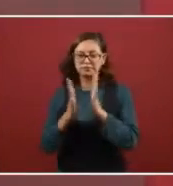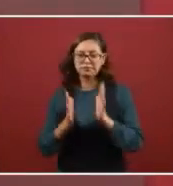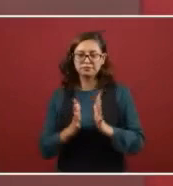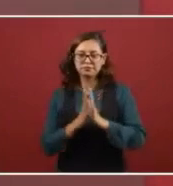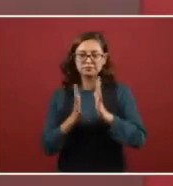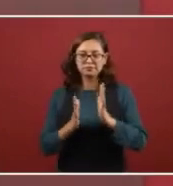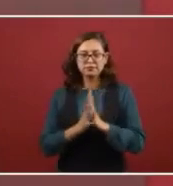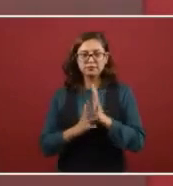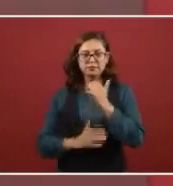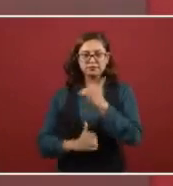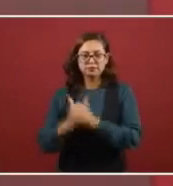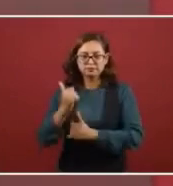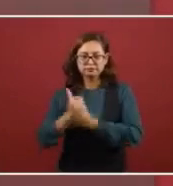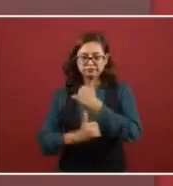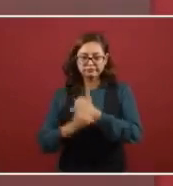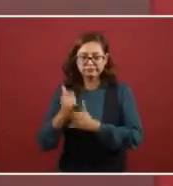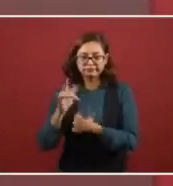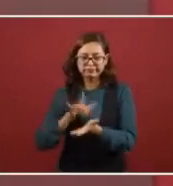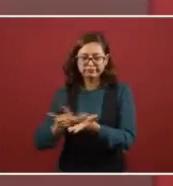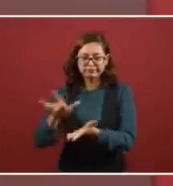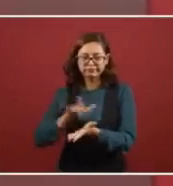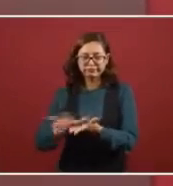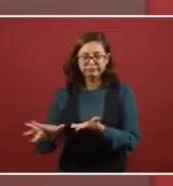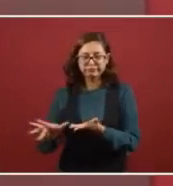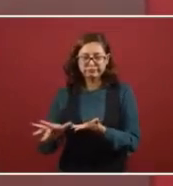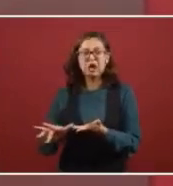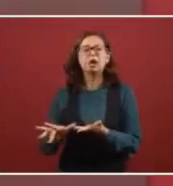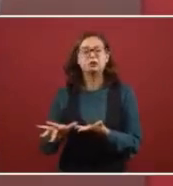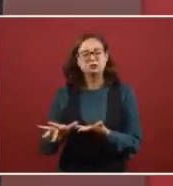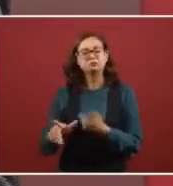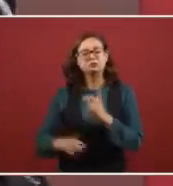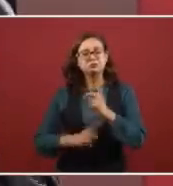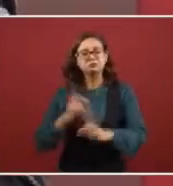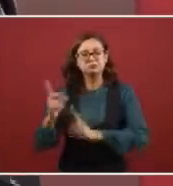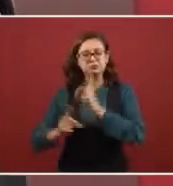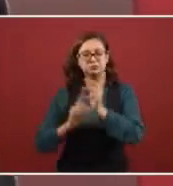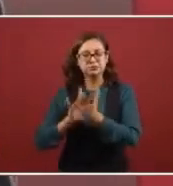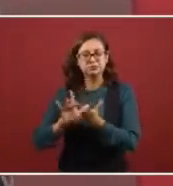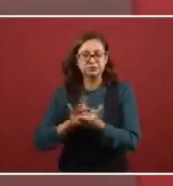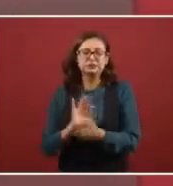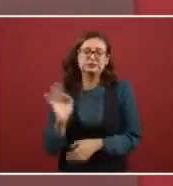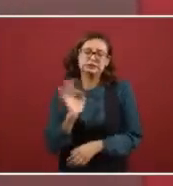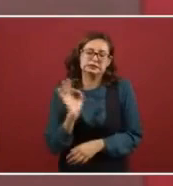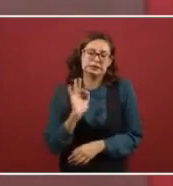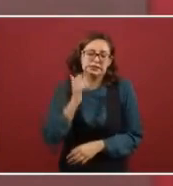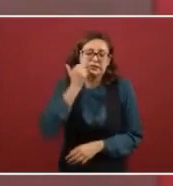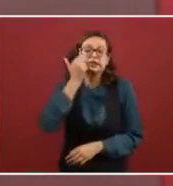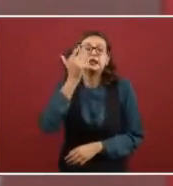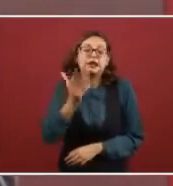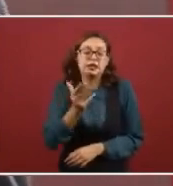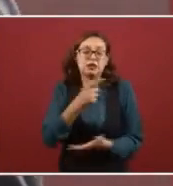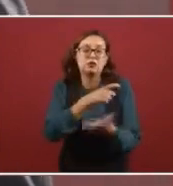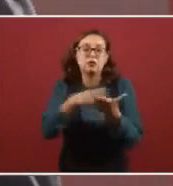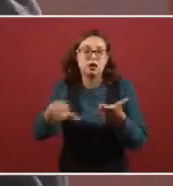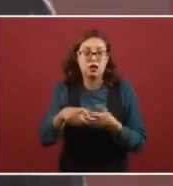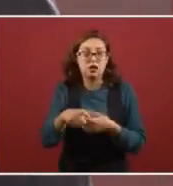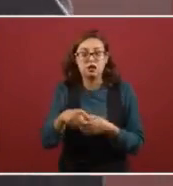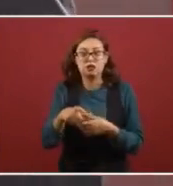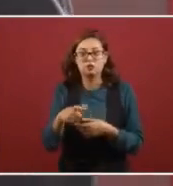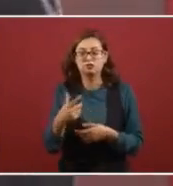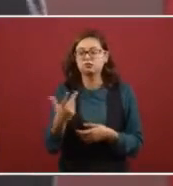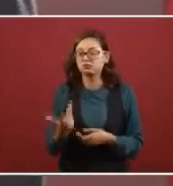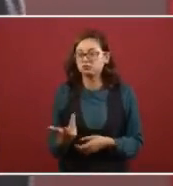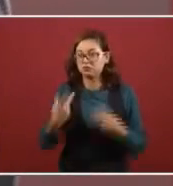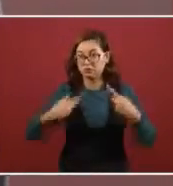de que nos van a ayudar, that they're going to help vamos a us, dar a conocer también aquí and we're going to let them know here who bought